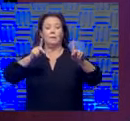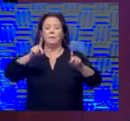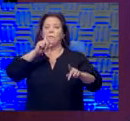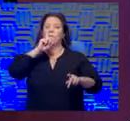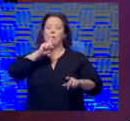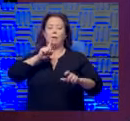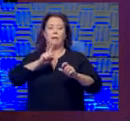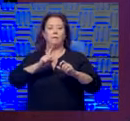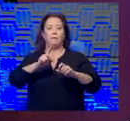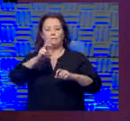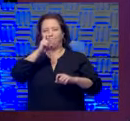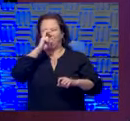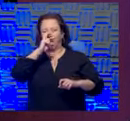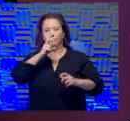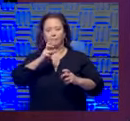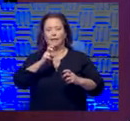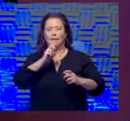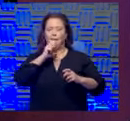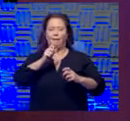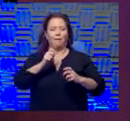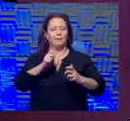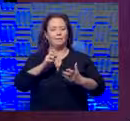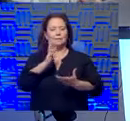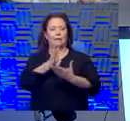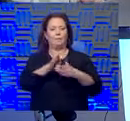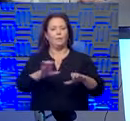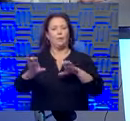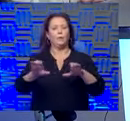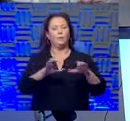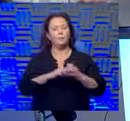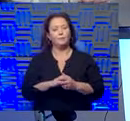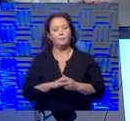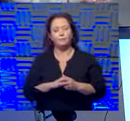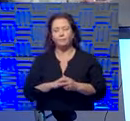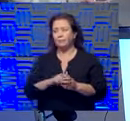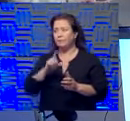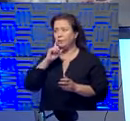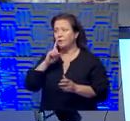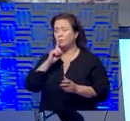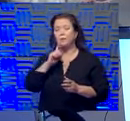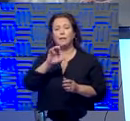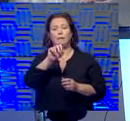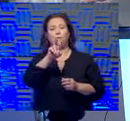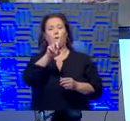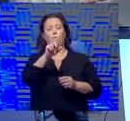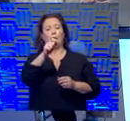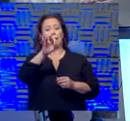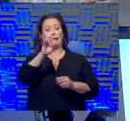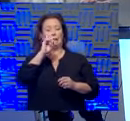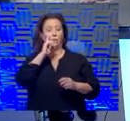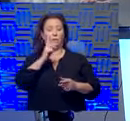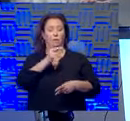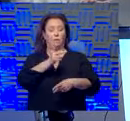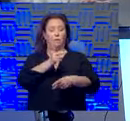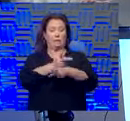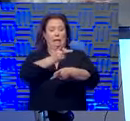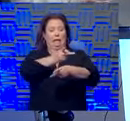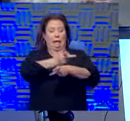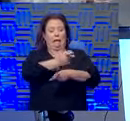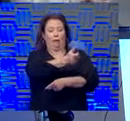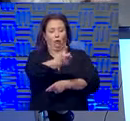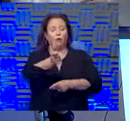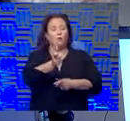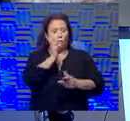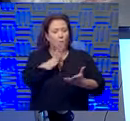to be vigilant and not let their guard down at this point in time. And isn't that really the story of COVID-19? If we're careful, we're going to be okay. It's if we're